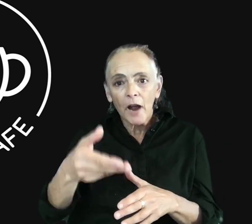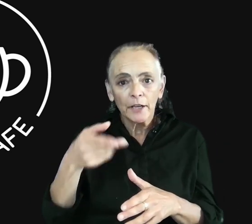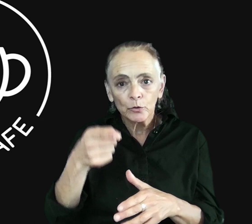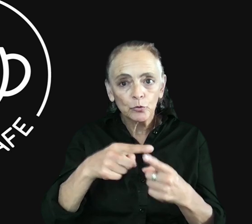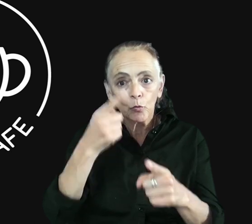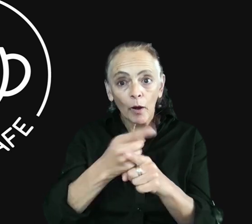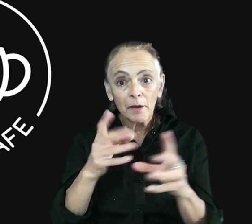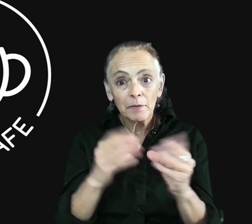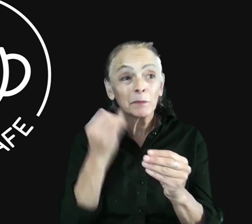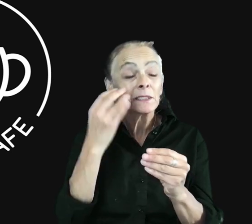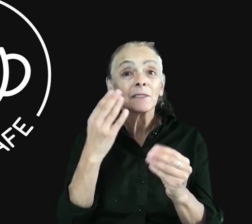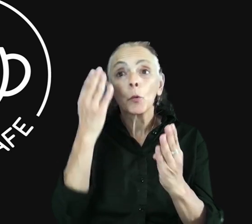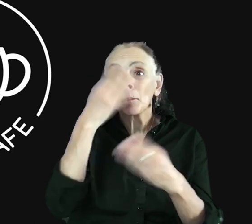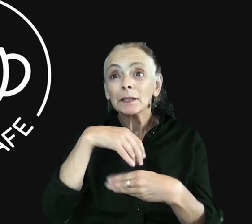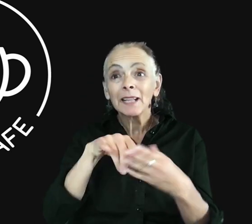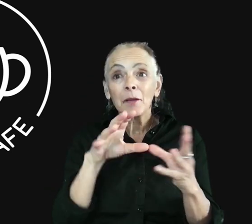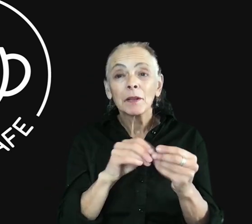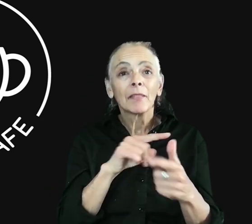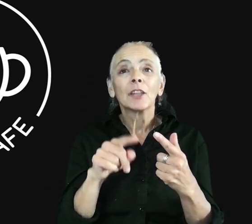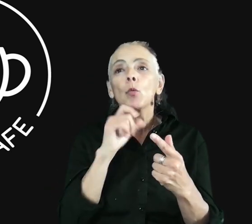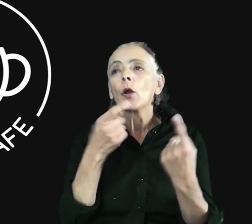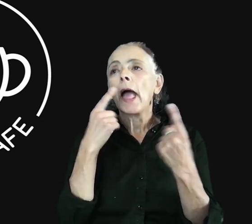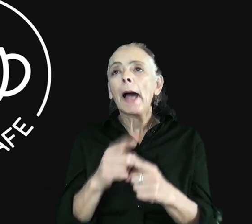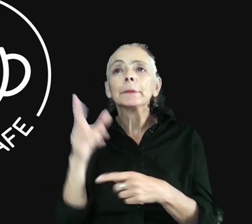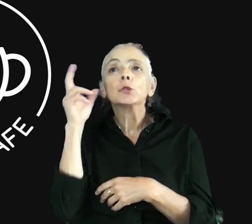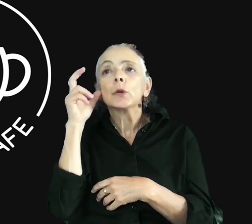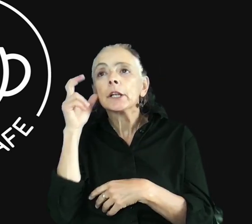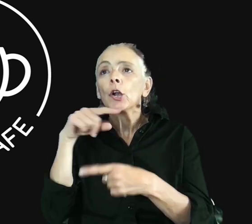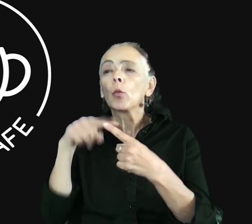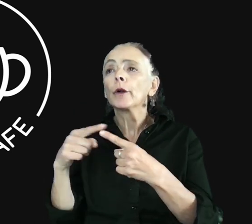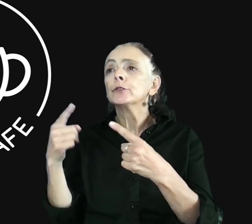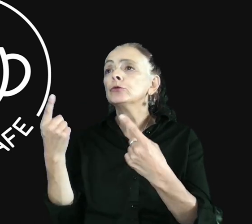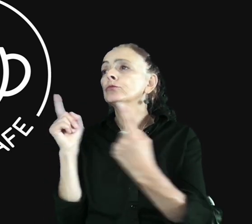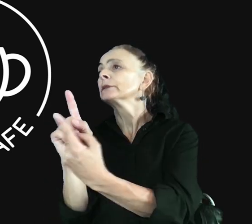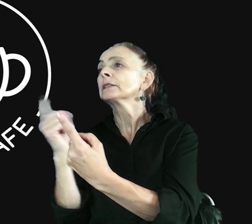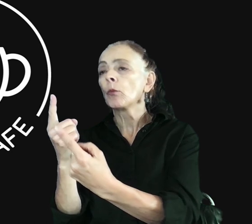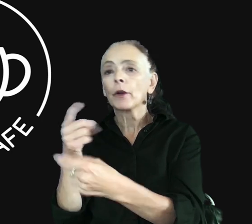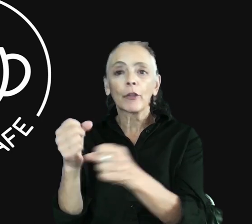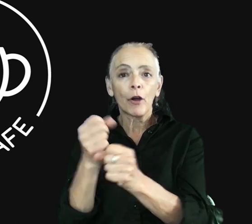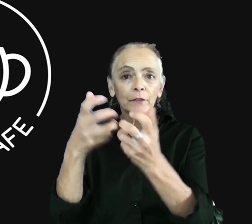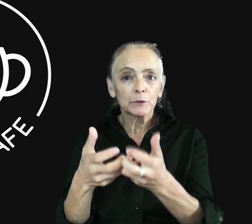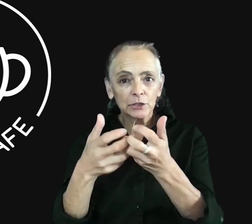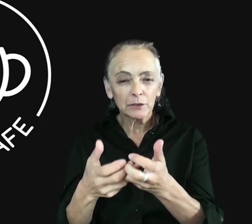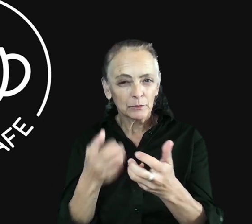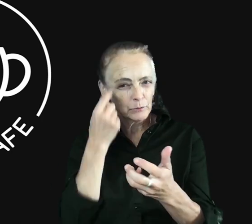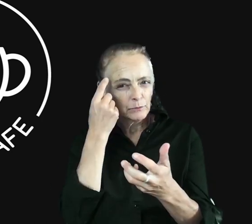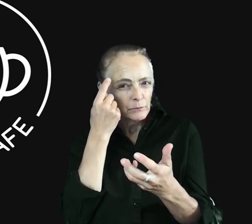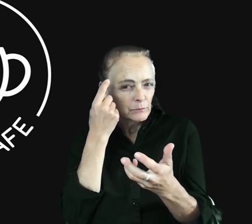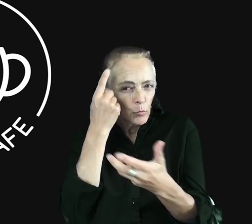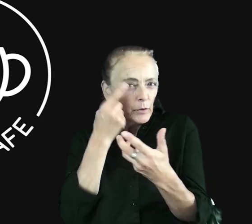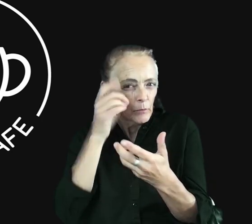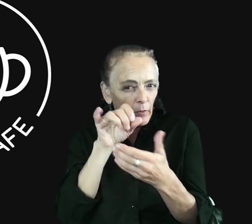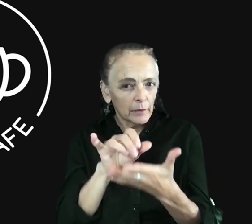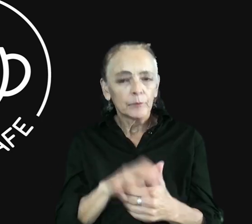at that meeting there's no chance that you hear about it at the coffee machine you know yeah i'm just wondering if you had any uh insight from your team about that yeah i think a